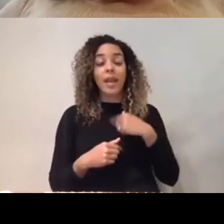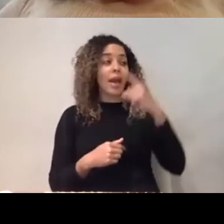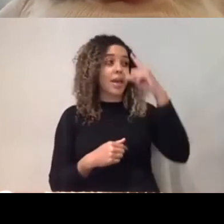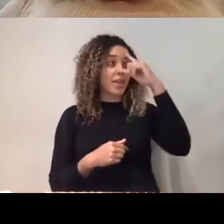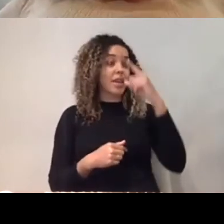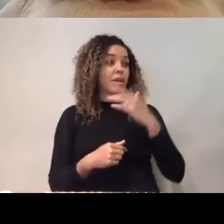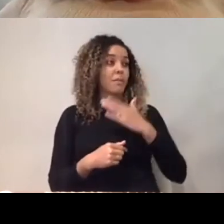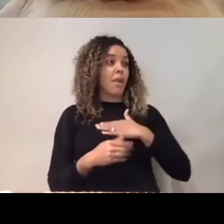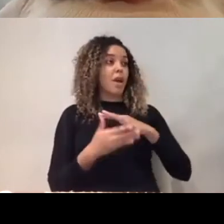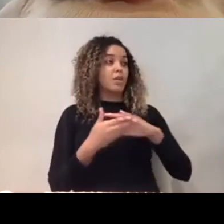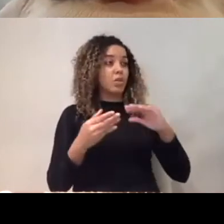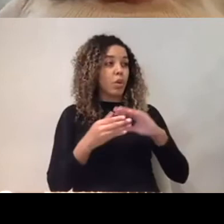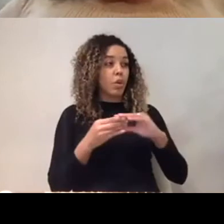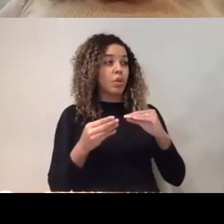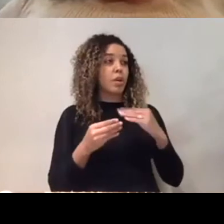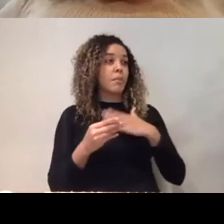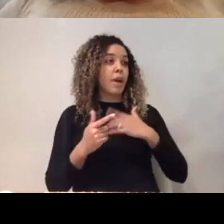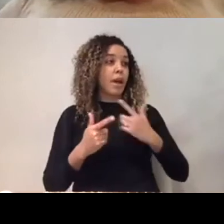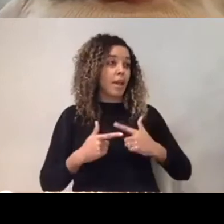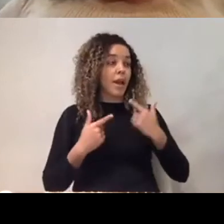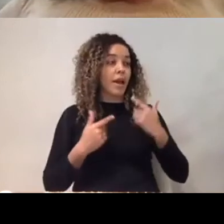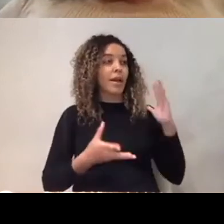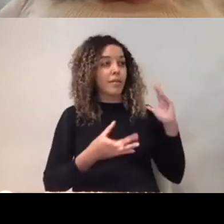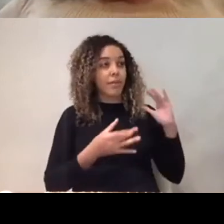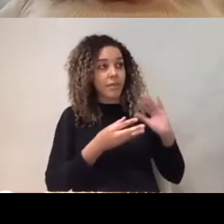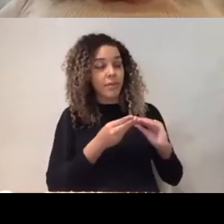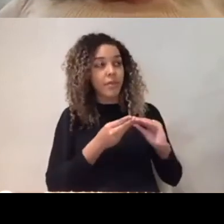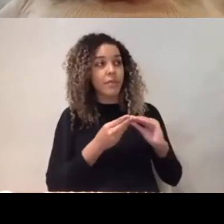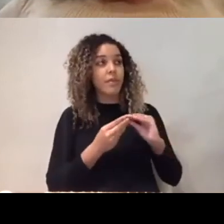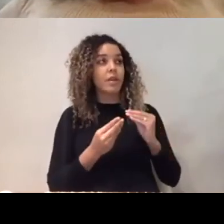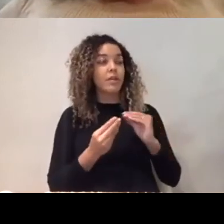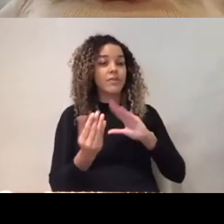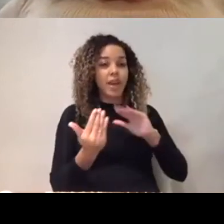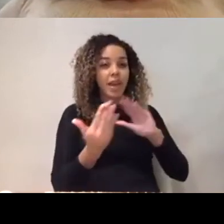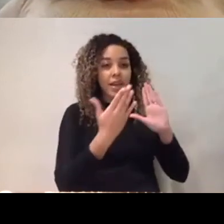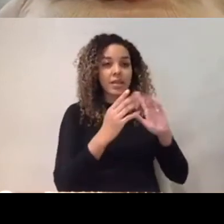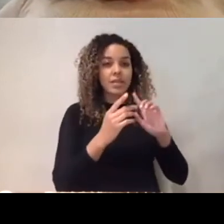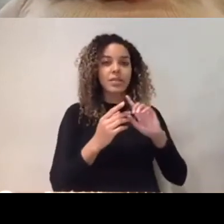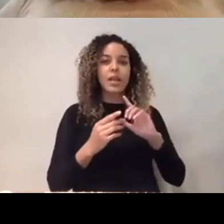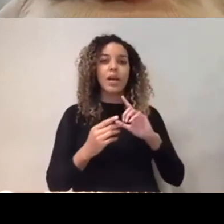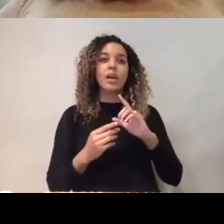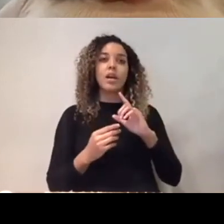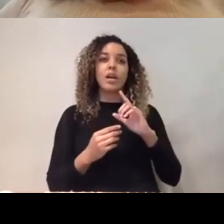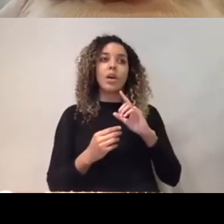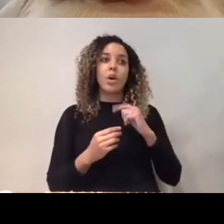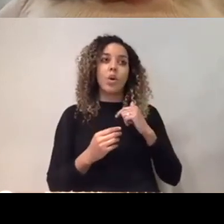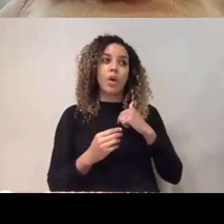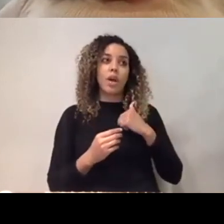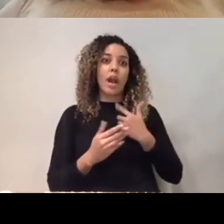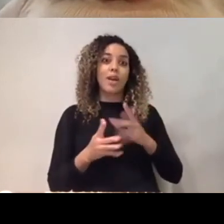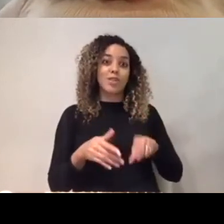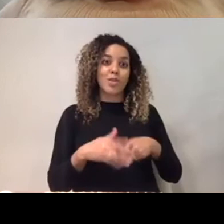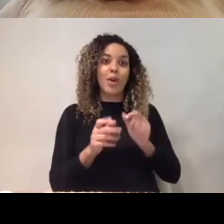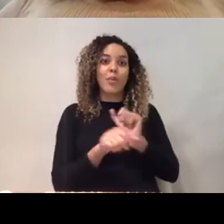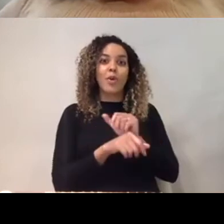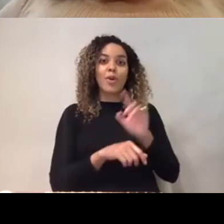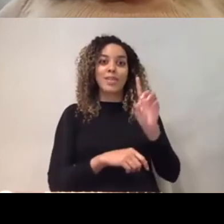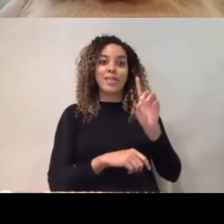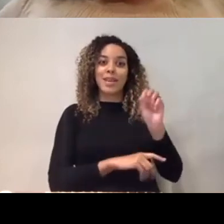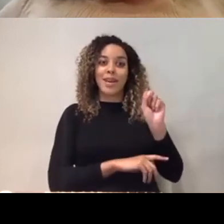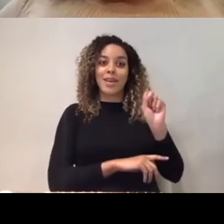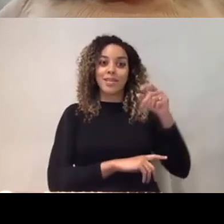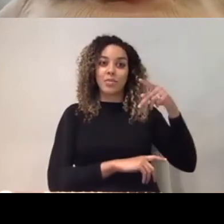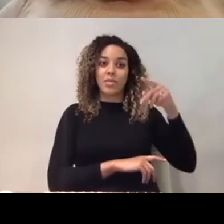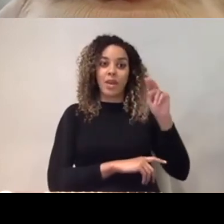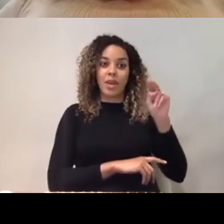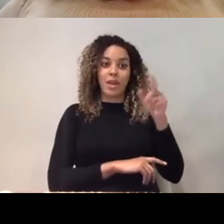that I went through kind of gave me, at least when I was brought on to ESPN, they were kind of like, look, we want your